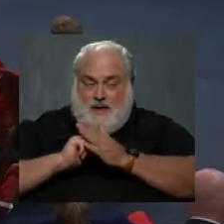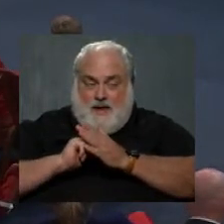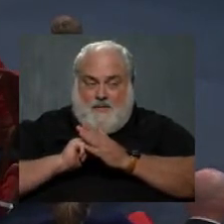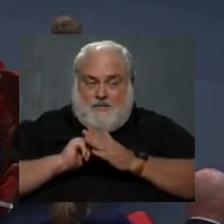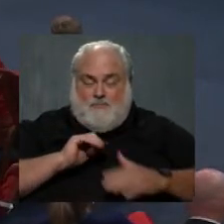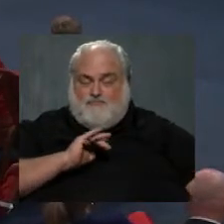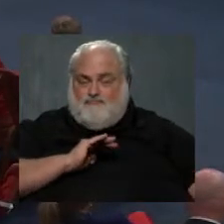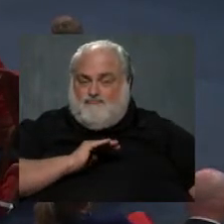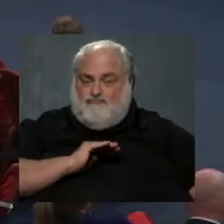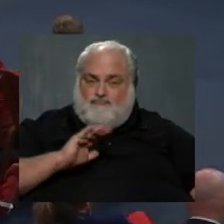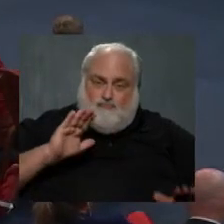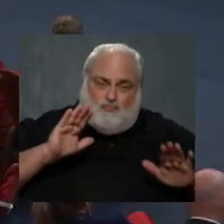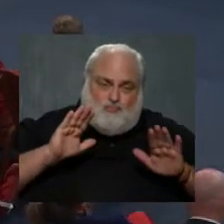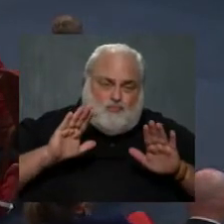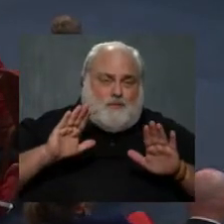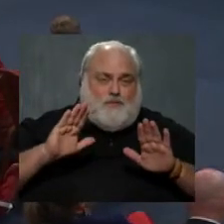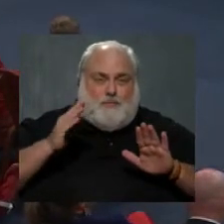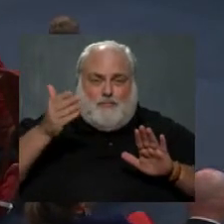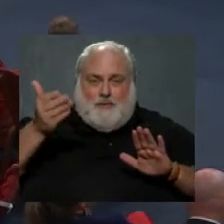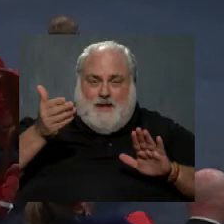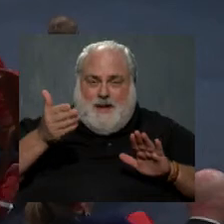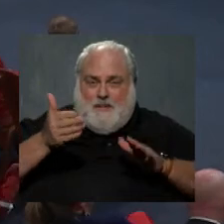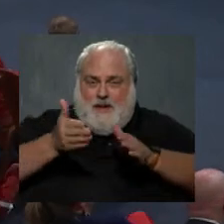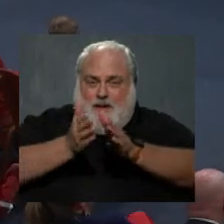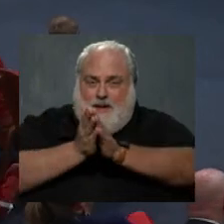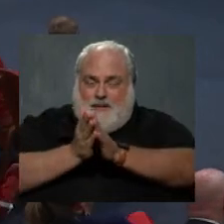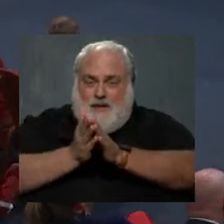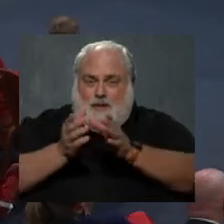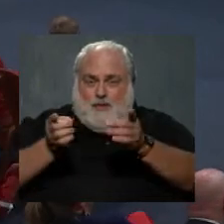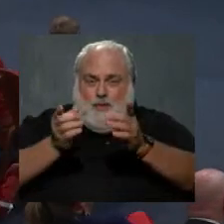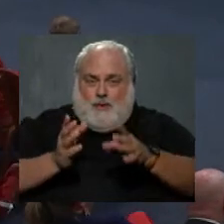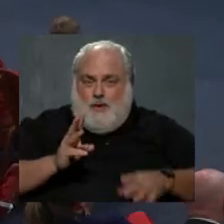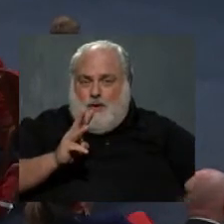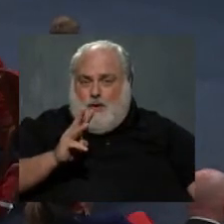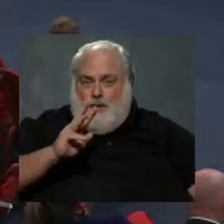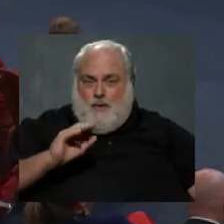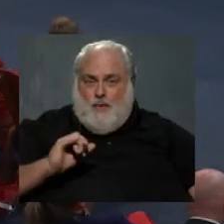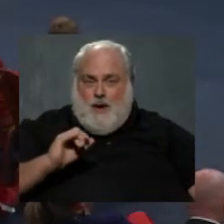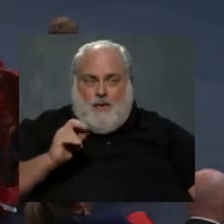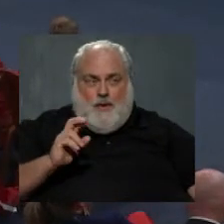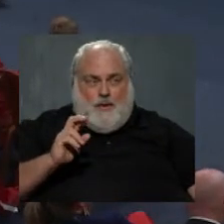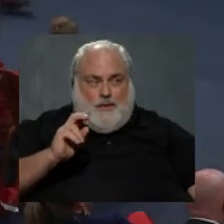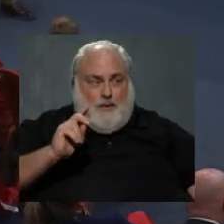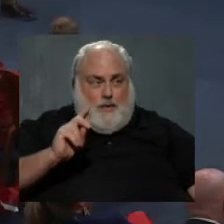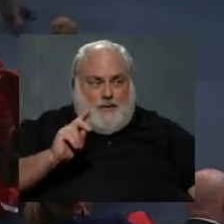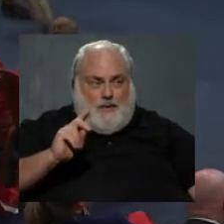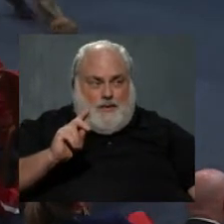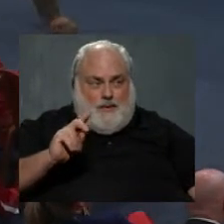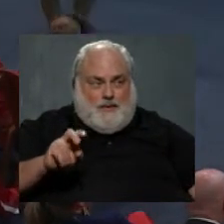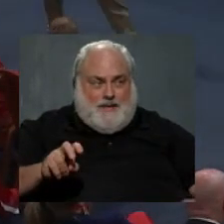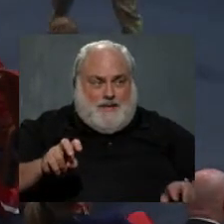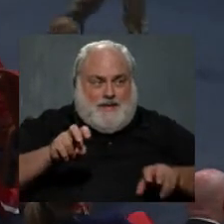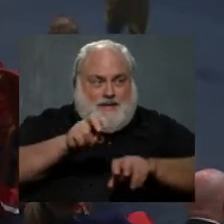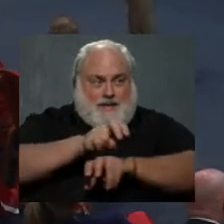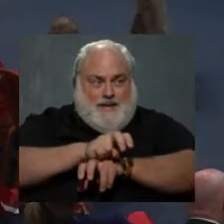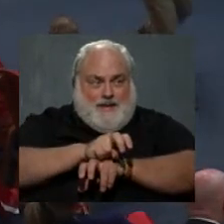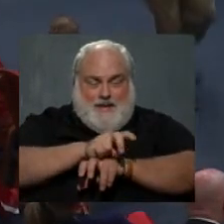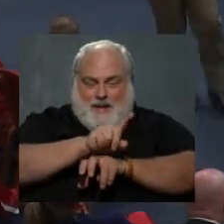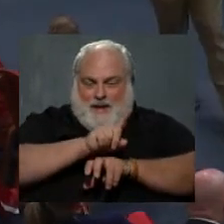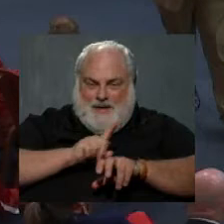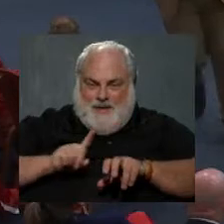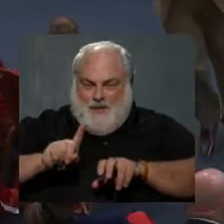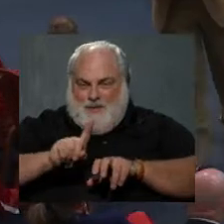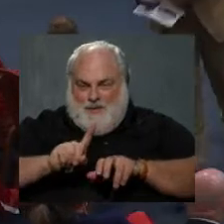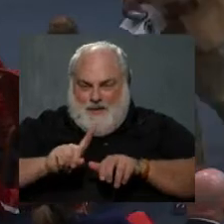wonderful presentations. And I will ask Director Wyrick to slide over here because I get to go make the first